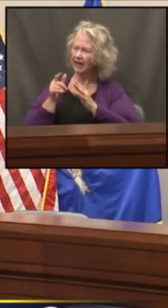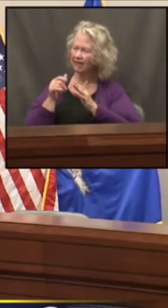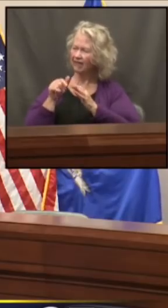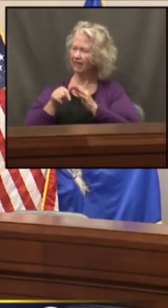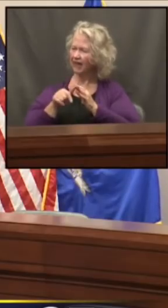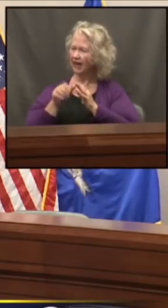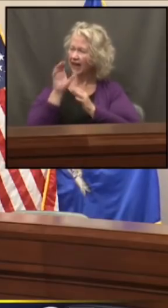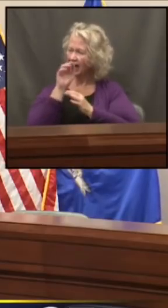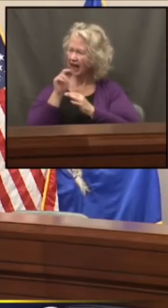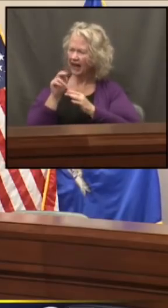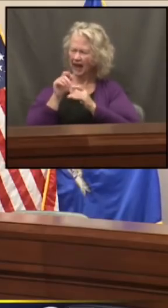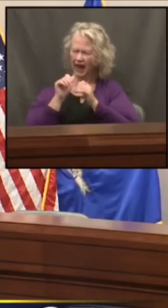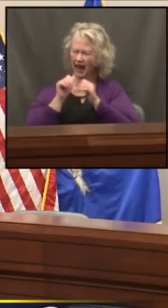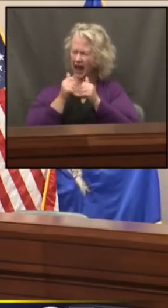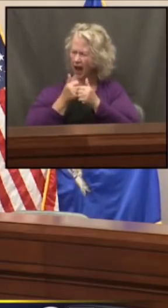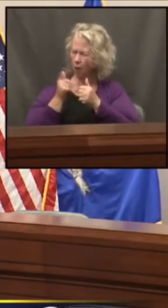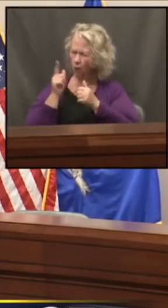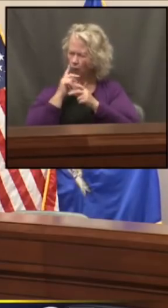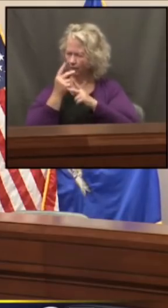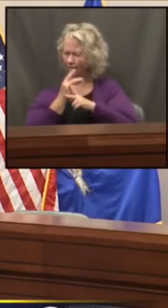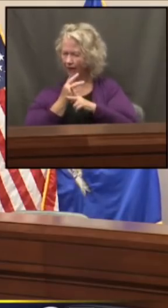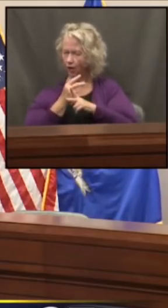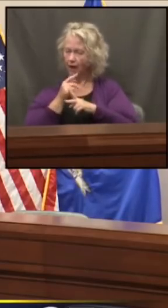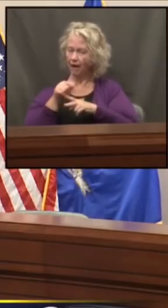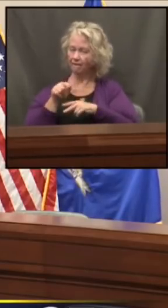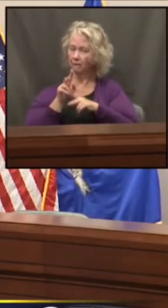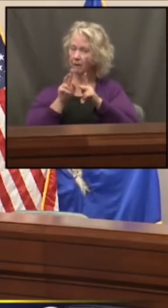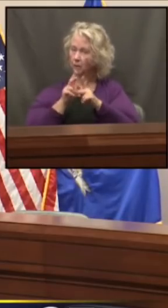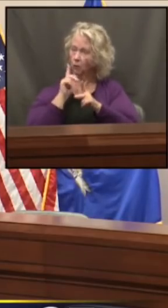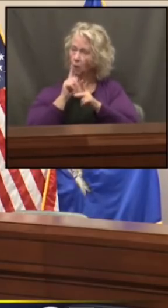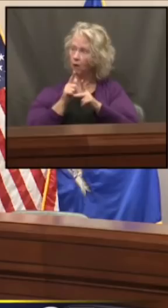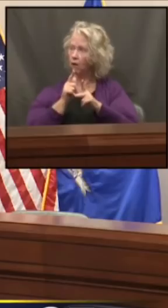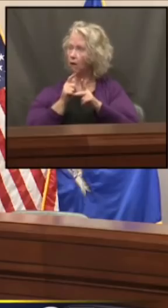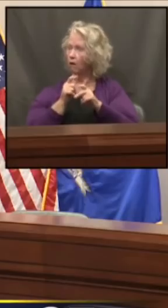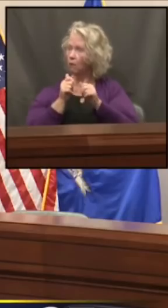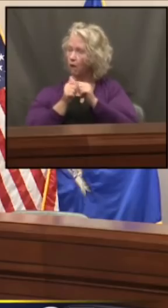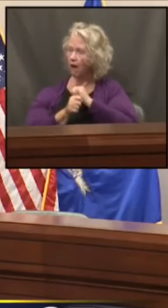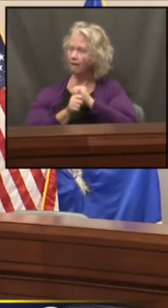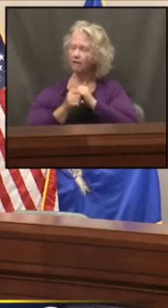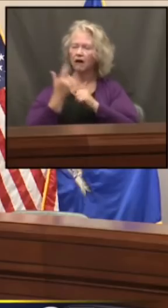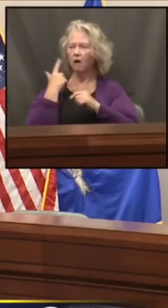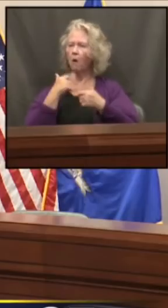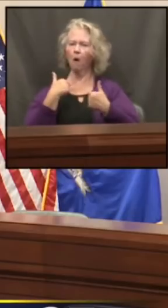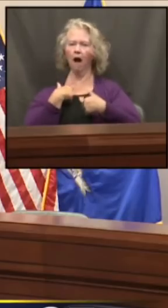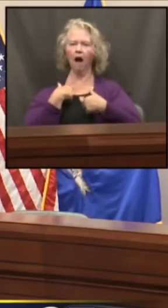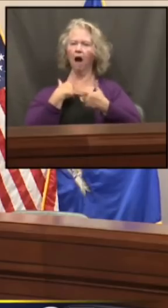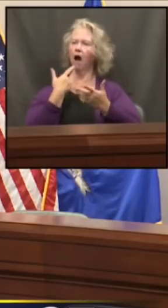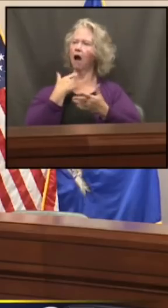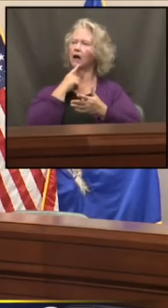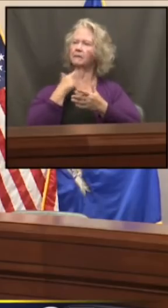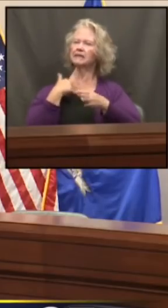determine which workers qualify for a booster shot? Can anyone who claims to be essential receive the shot?